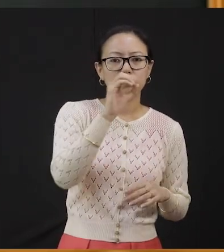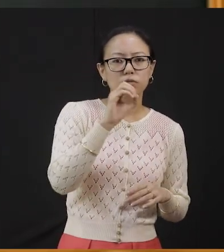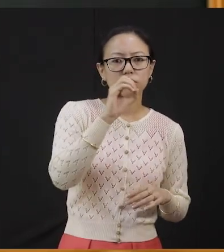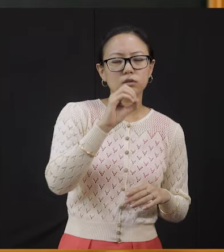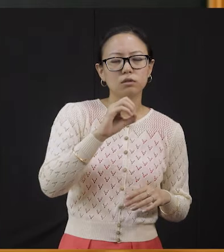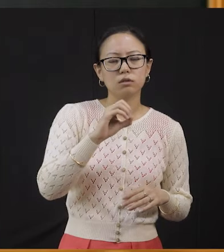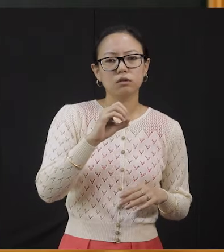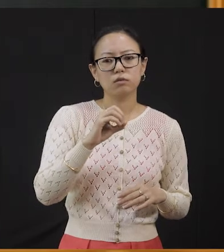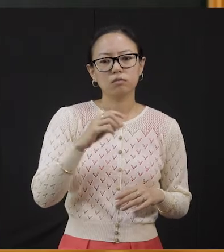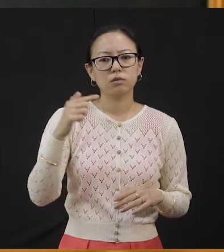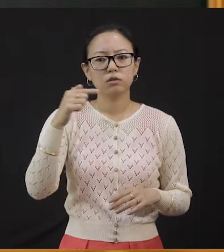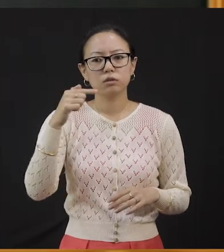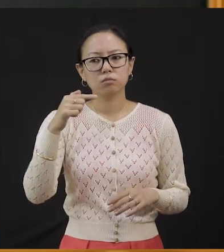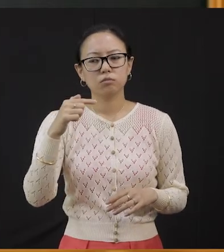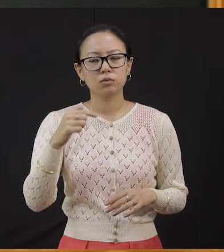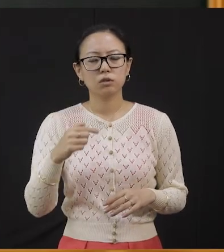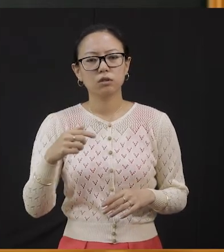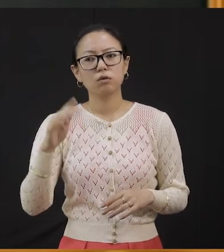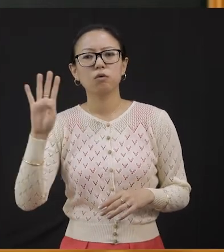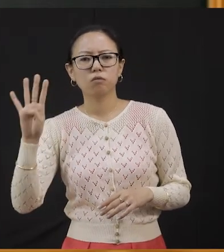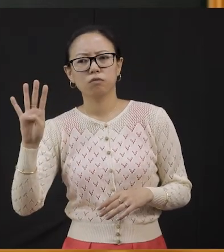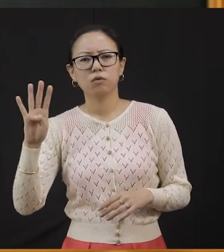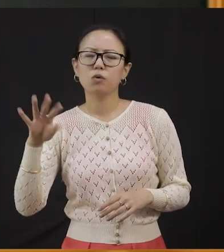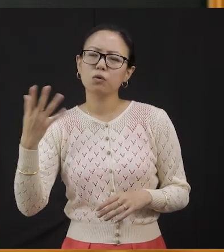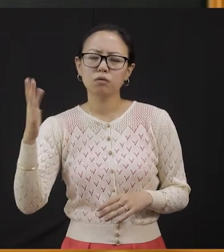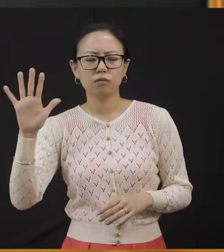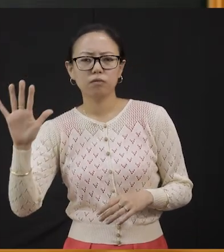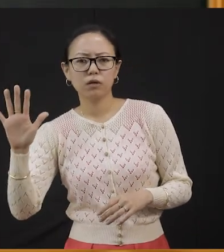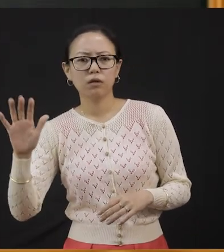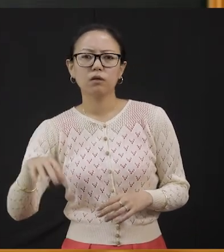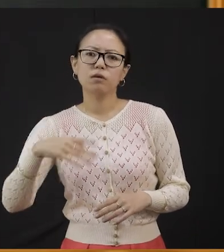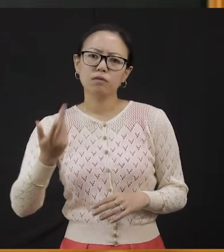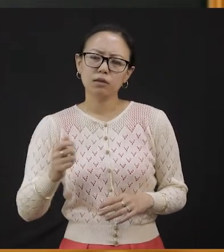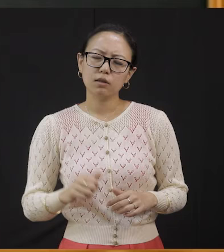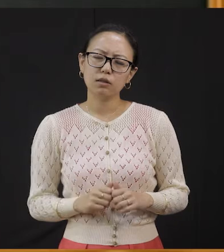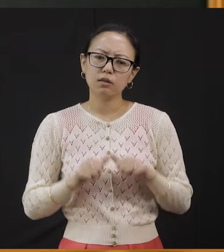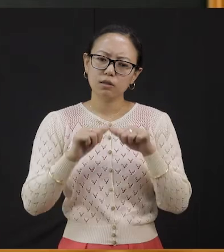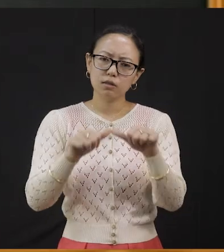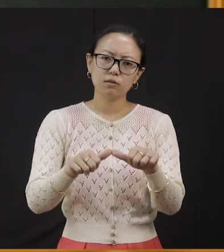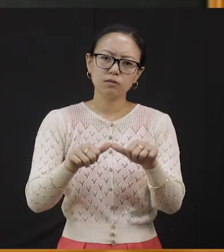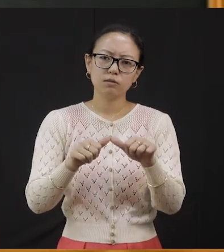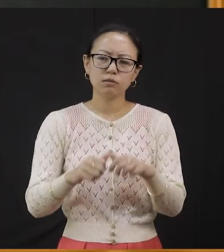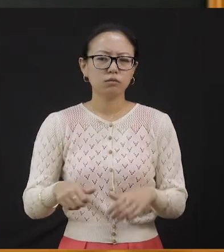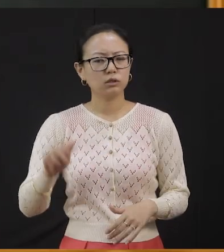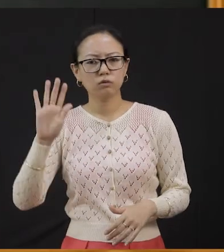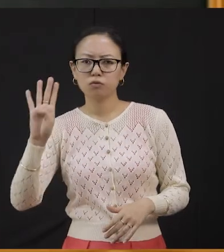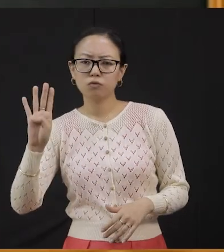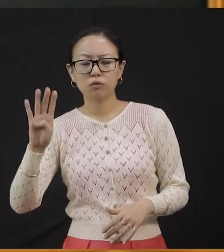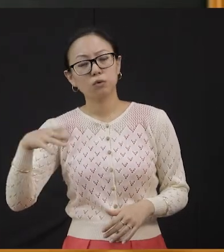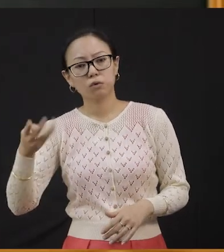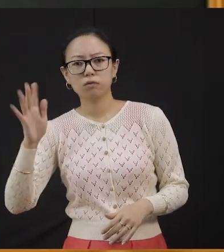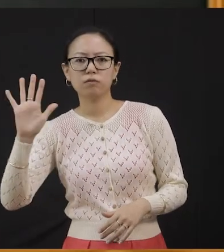subtracted from a number, the difference is the number itself. That is when 0 is subtracted from